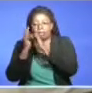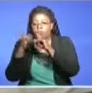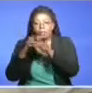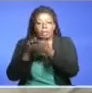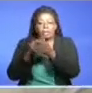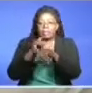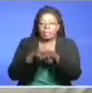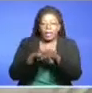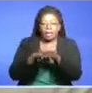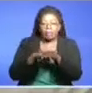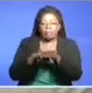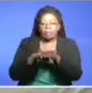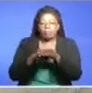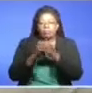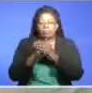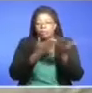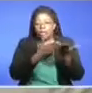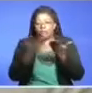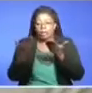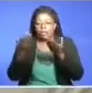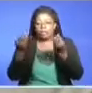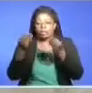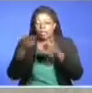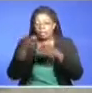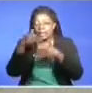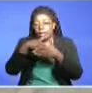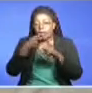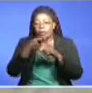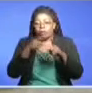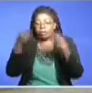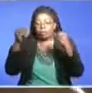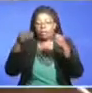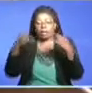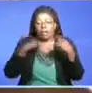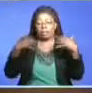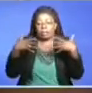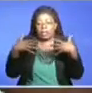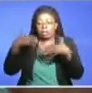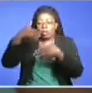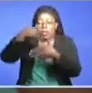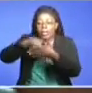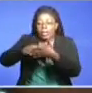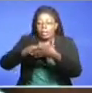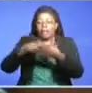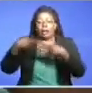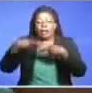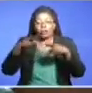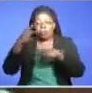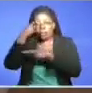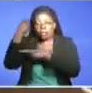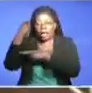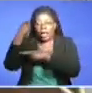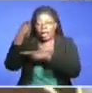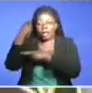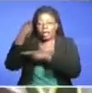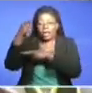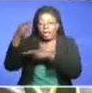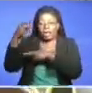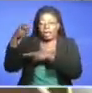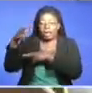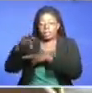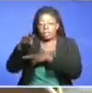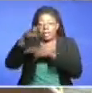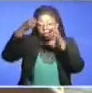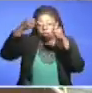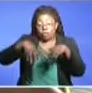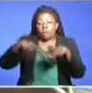I slept right in that chair there from the storm. I'm afraid to go in the room because I had a snake drop from one of the